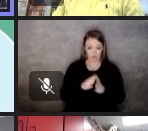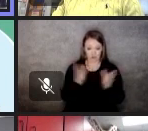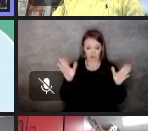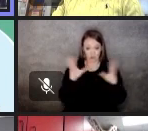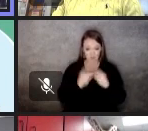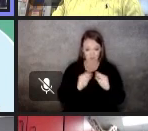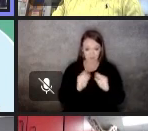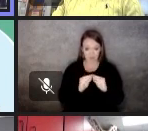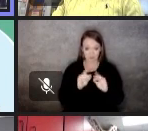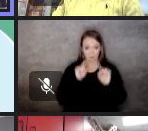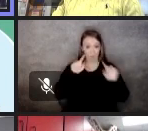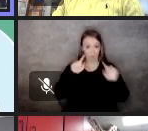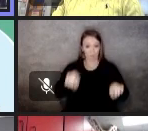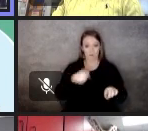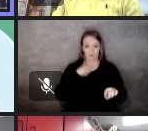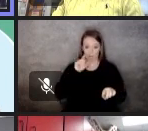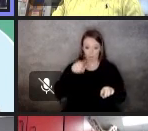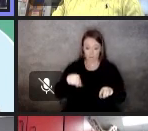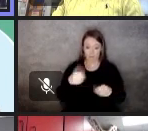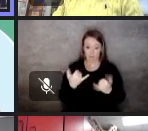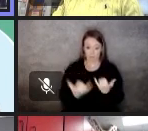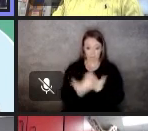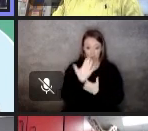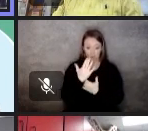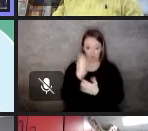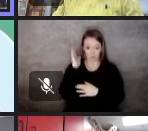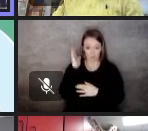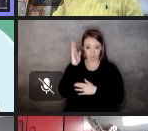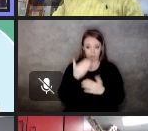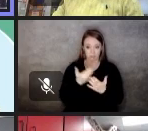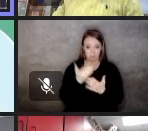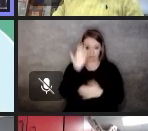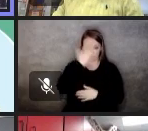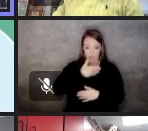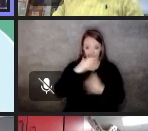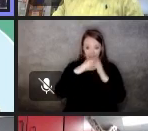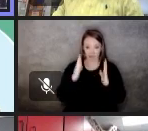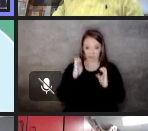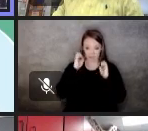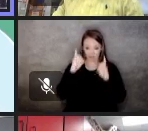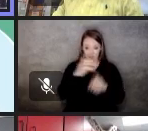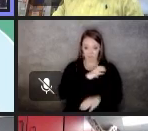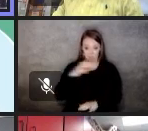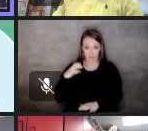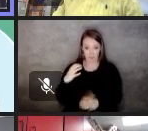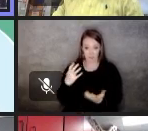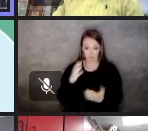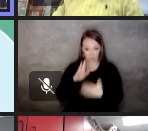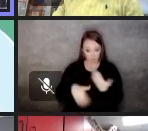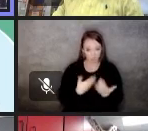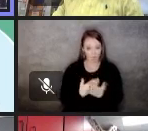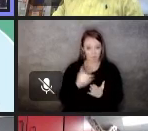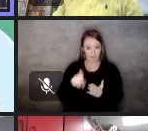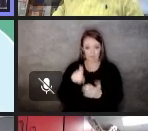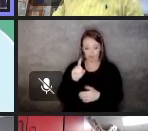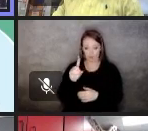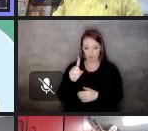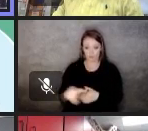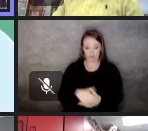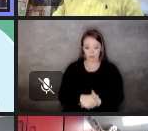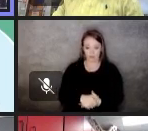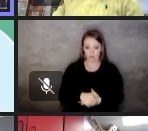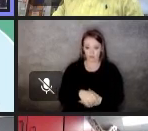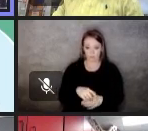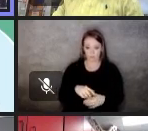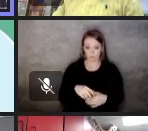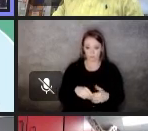this morning and spoke before the House Education Committee. We've all got to do that. We've got to stand up. We can't leave it to KEA. They're doing a